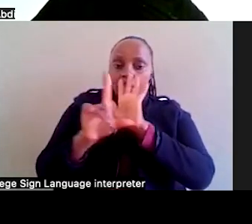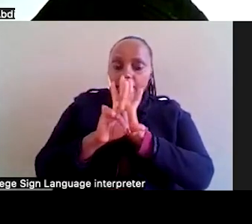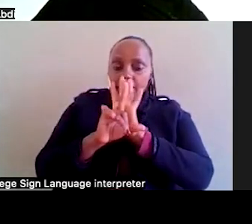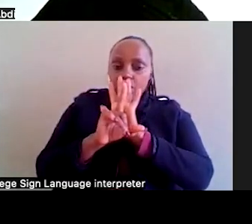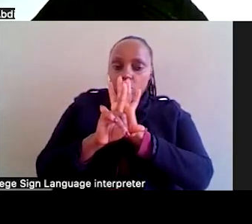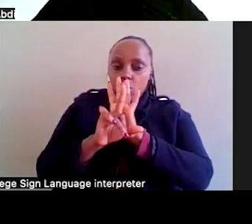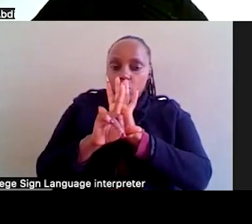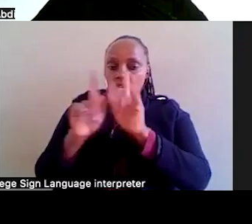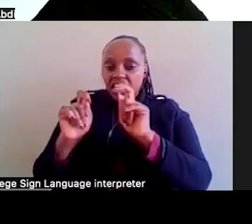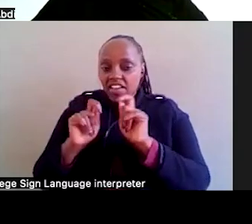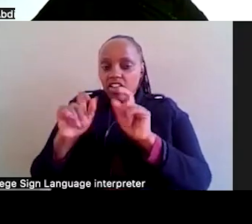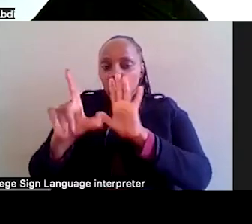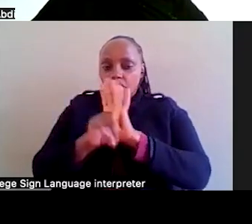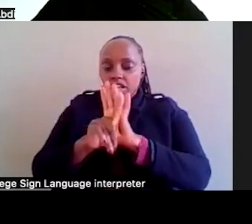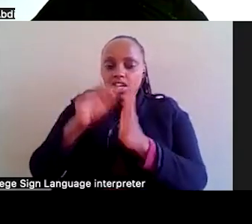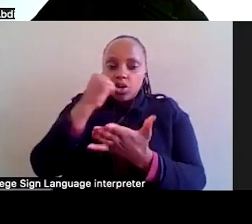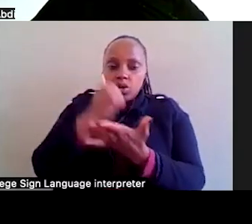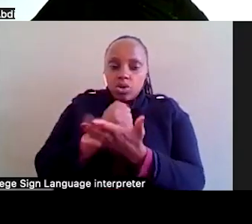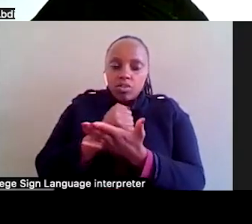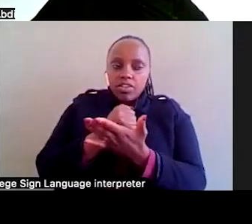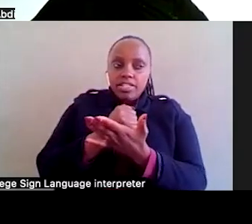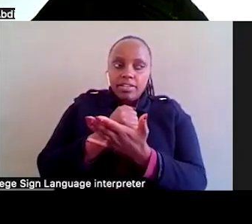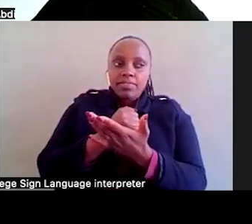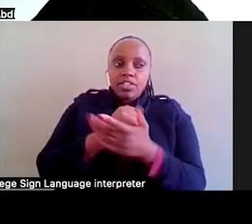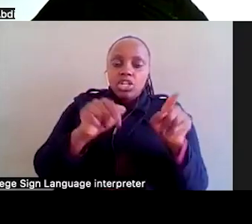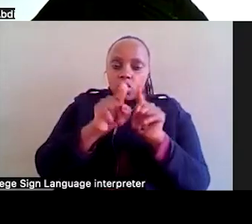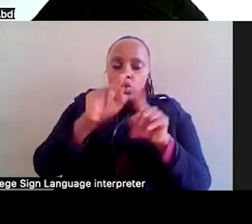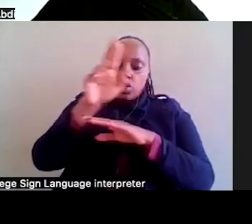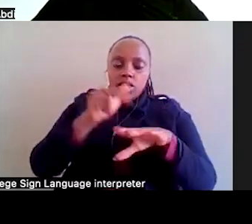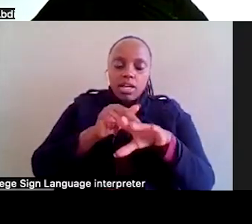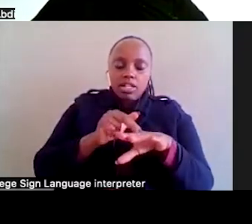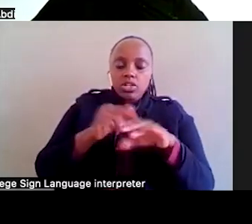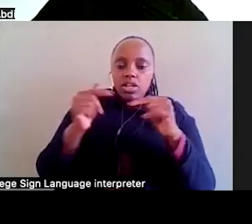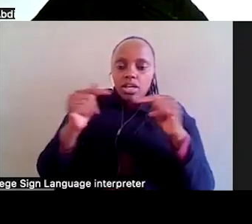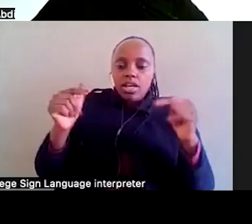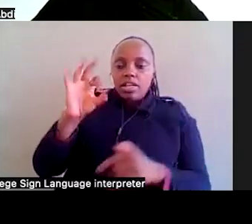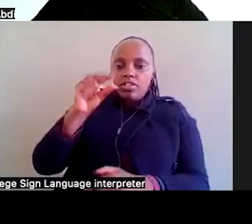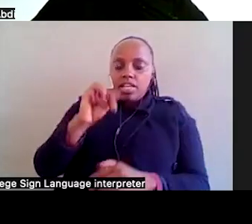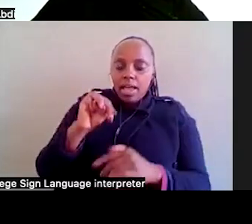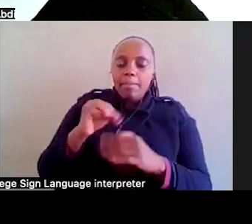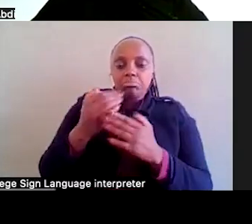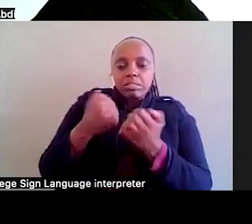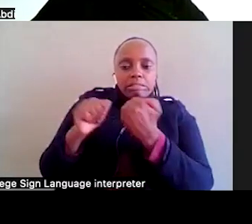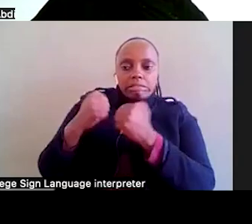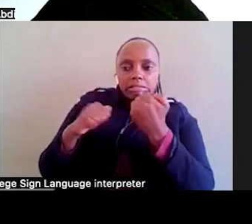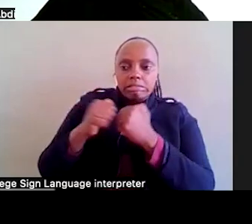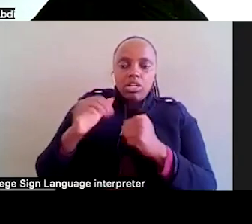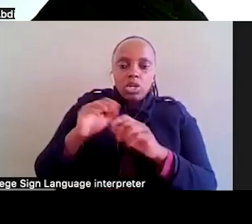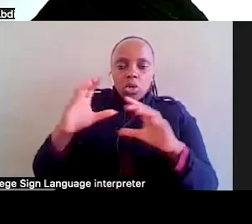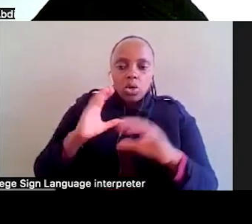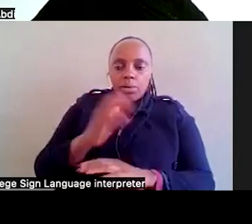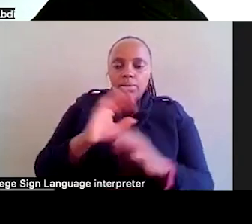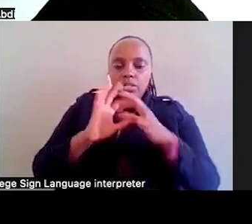technicalities or the legal advisors, as well as the National Anti-FGM Steering Committee in place to coordinate